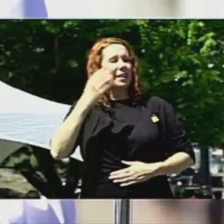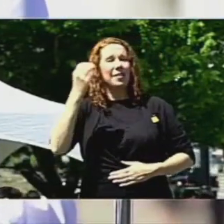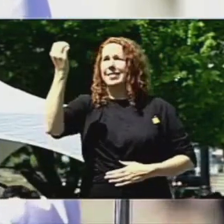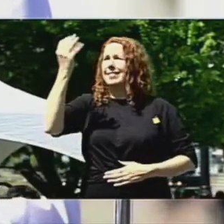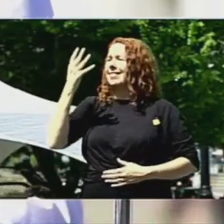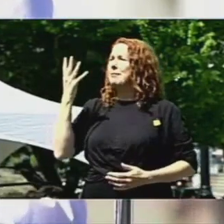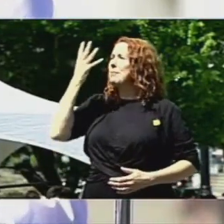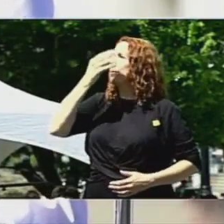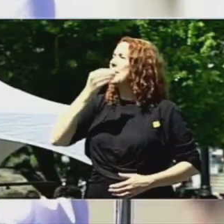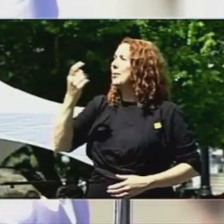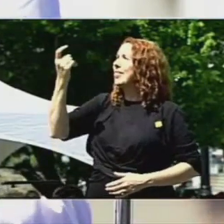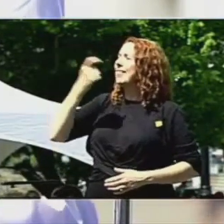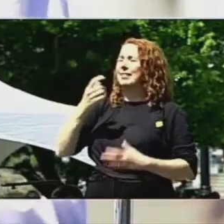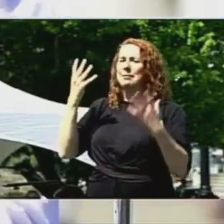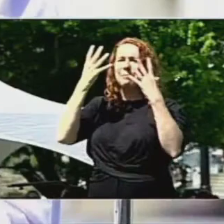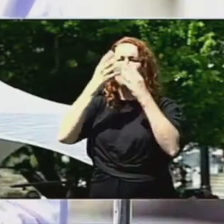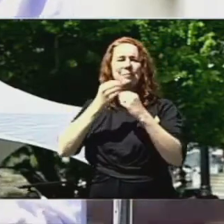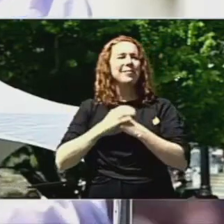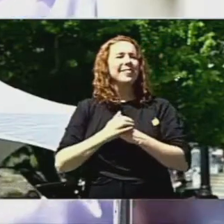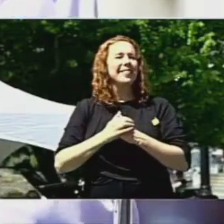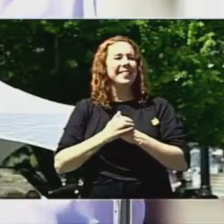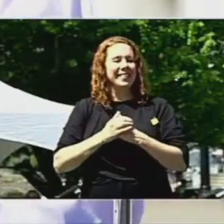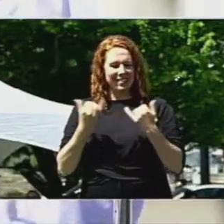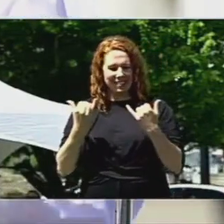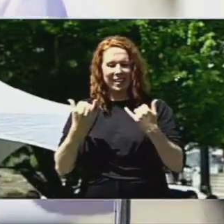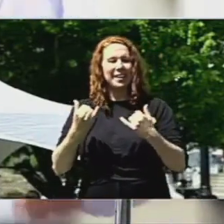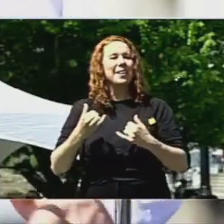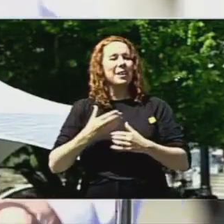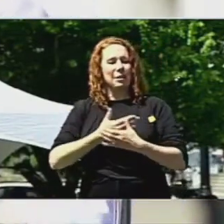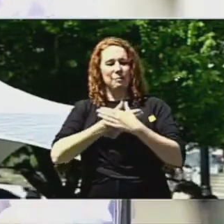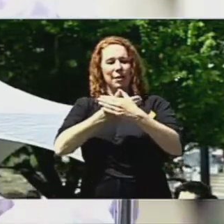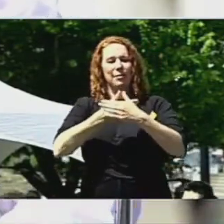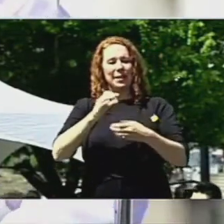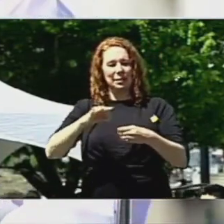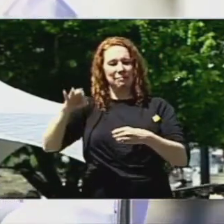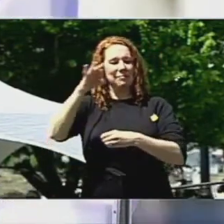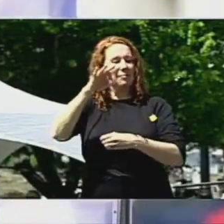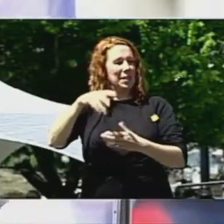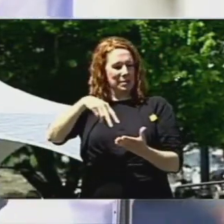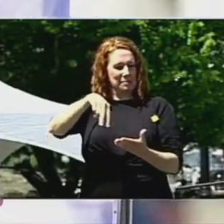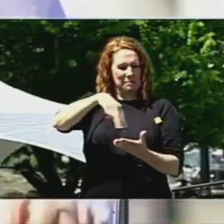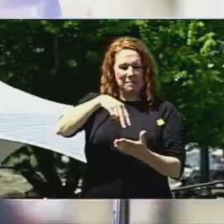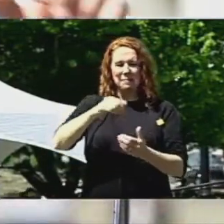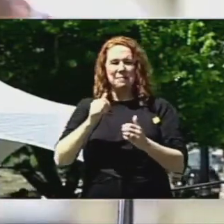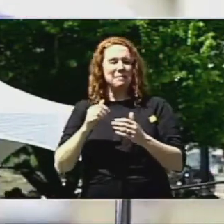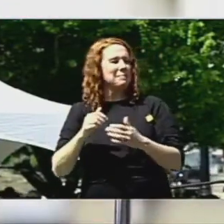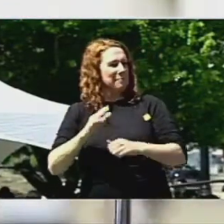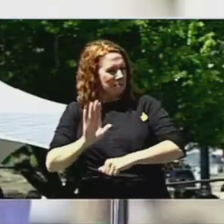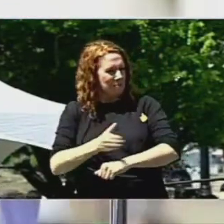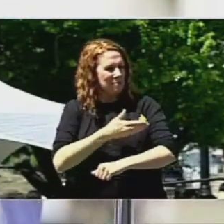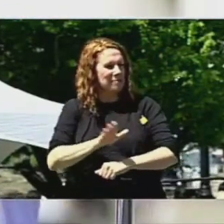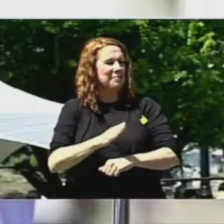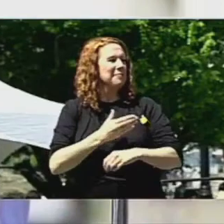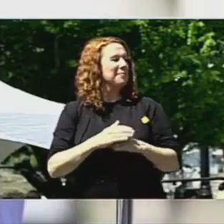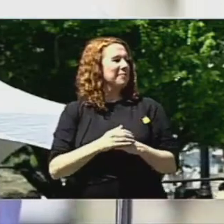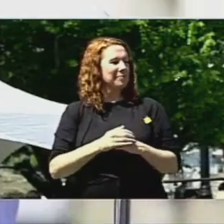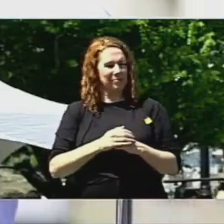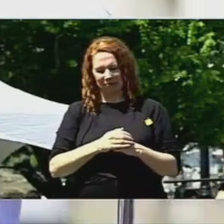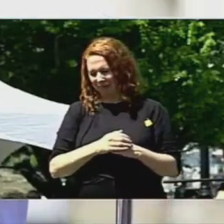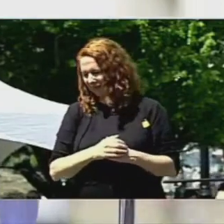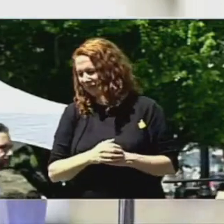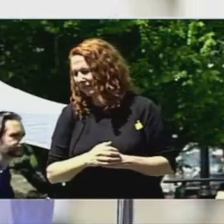have. So with that, we'll ask the Butterflies in Spirit to come up. We're just going to do a little stage movement here, and they'll be